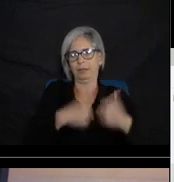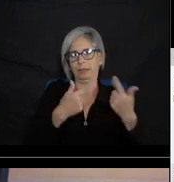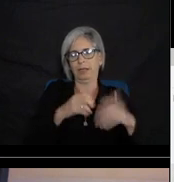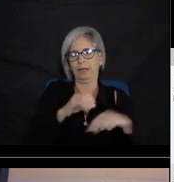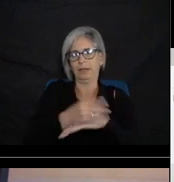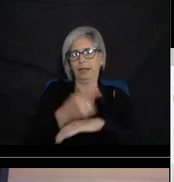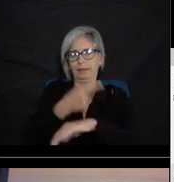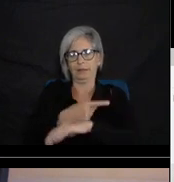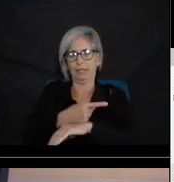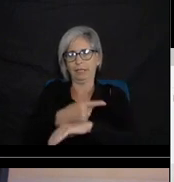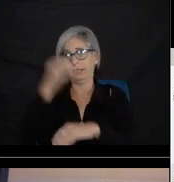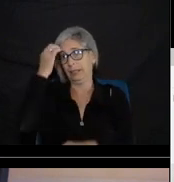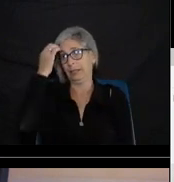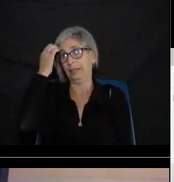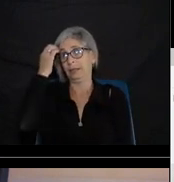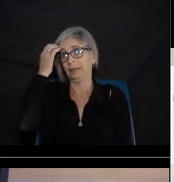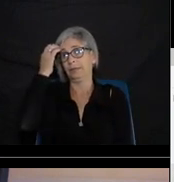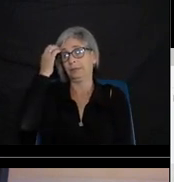date.